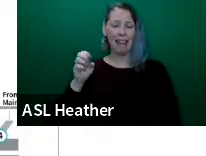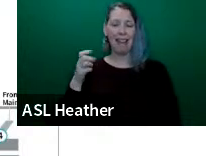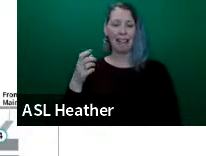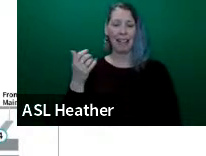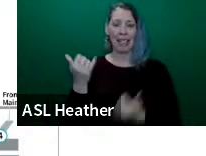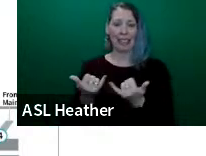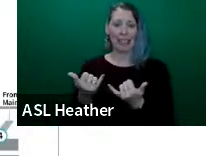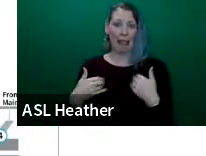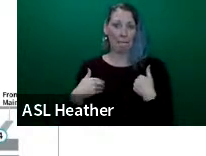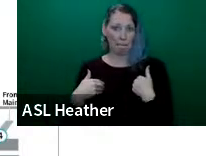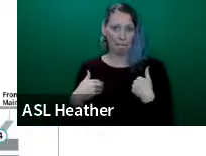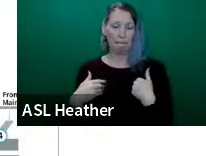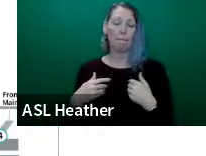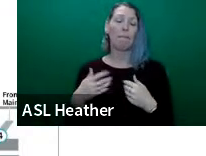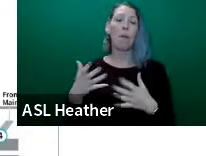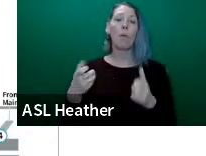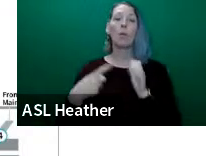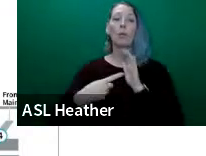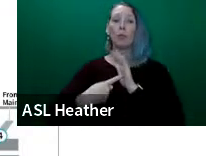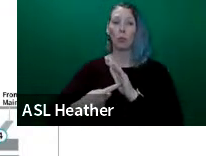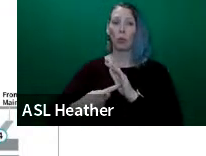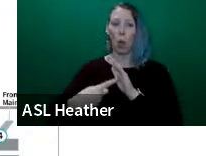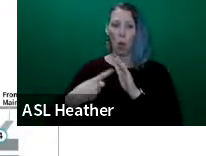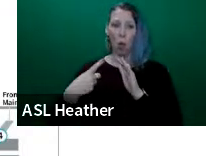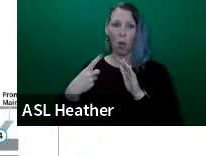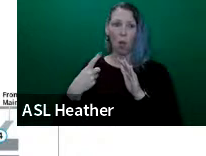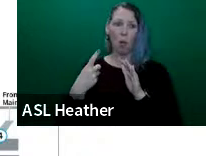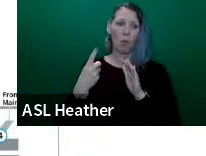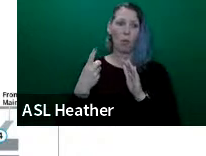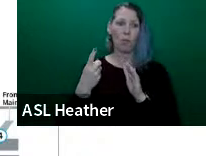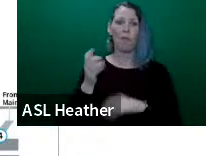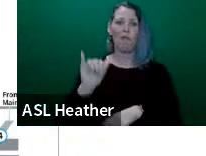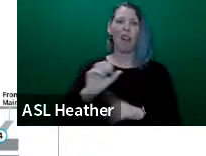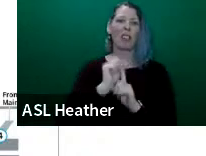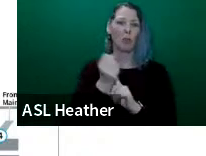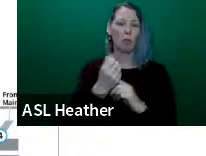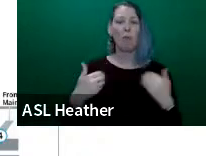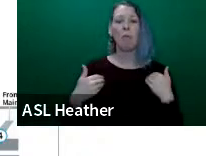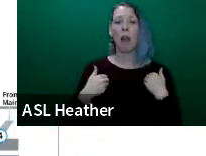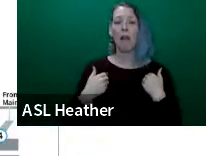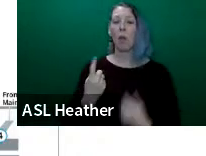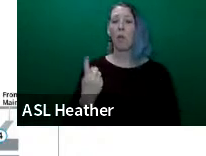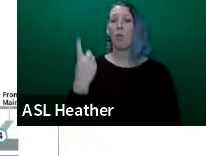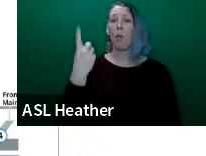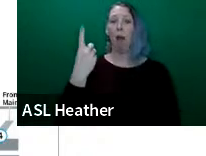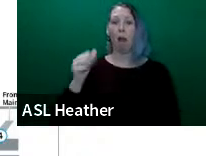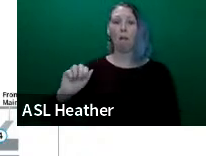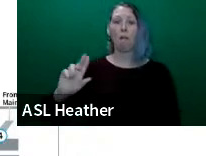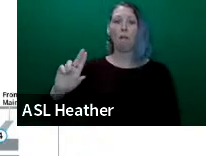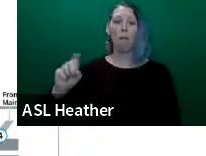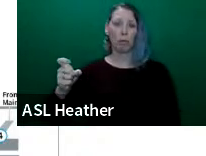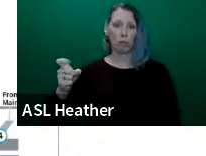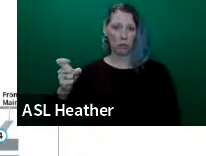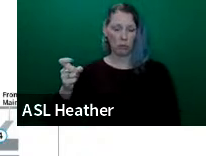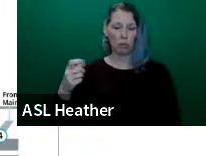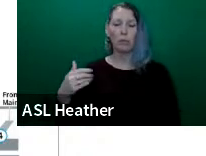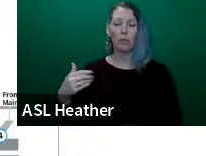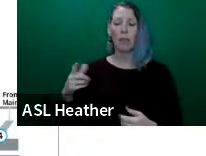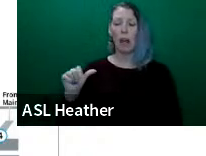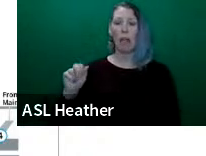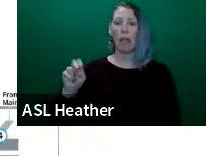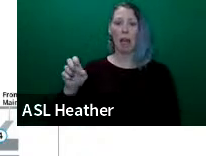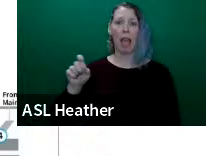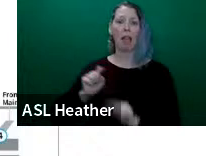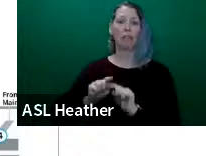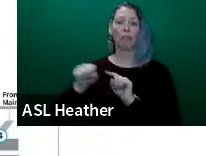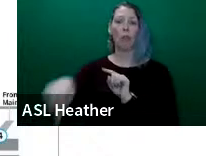exist today. Wanted to show you kind of that's that scenario. We then have a one auxiliary scenario that has one aux lane across